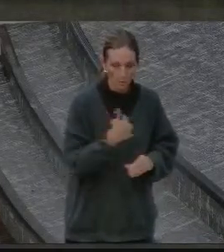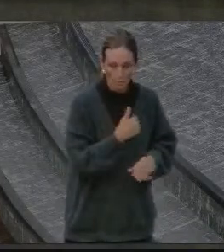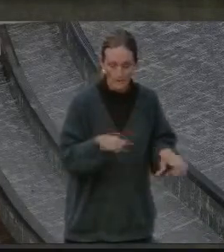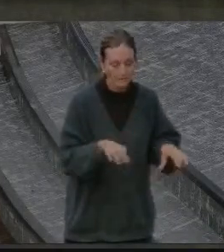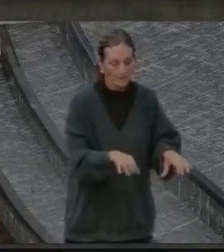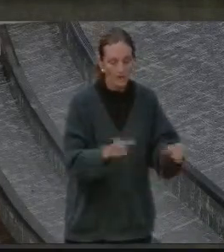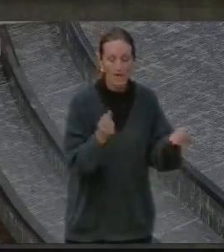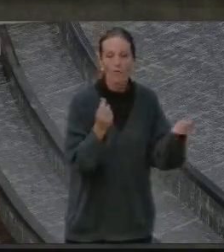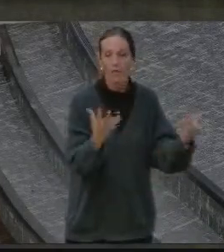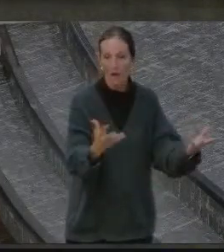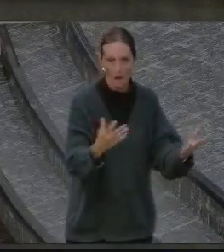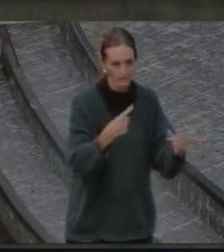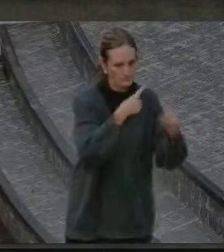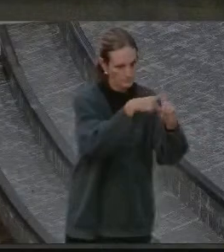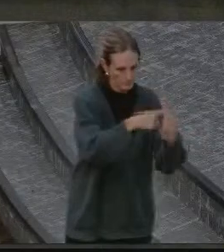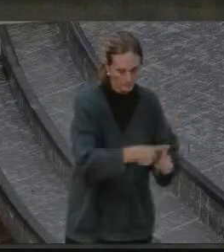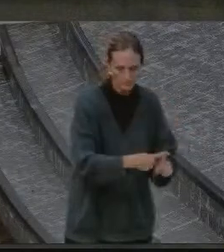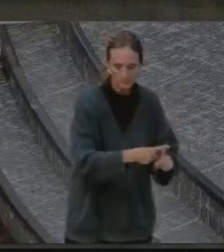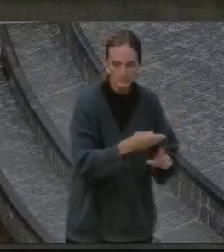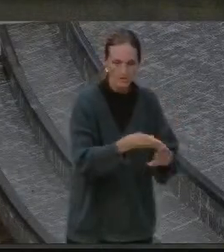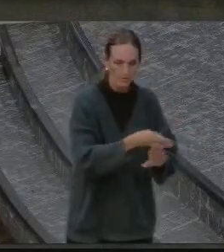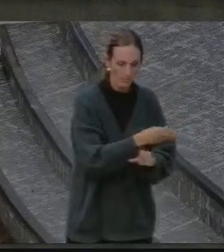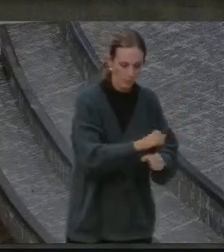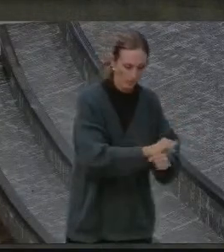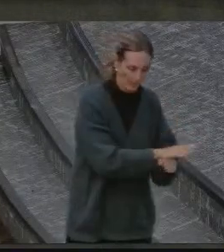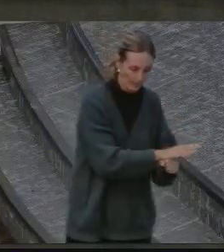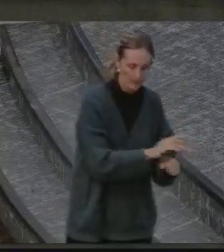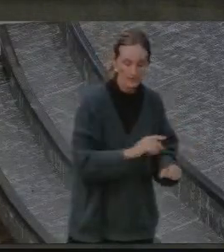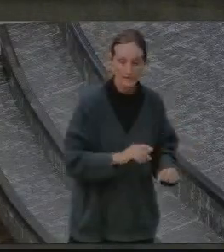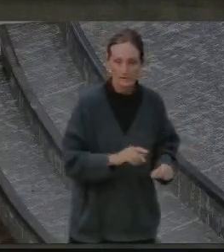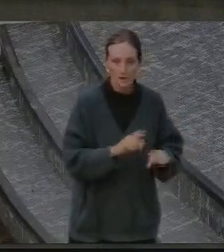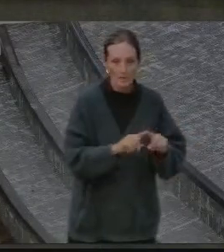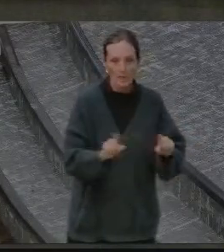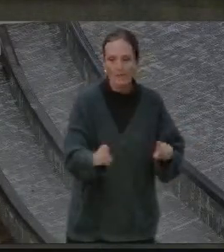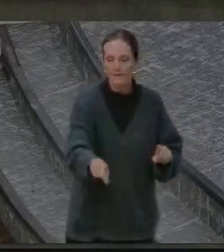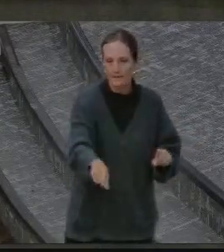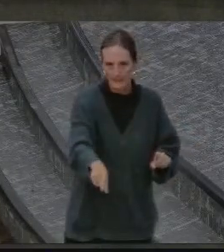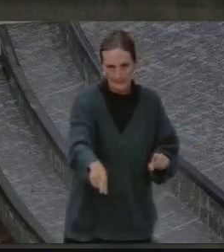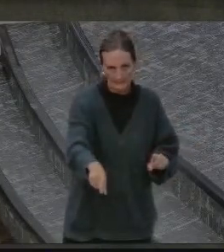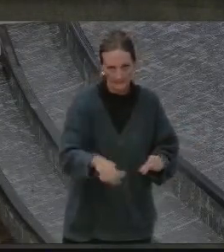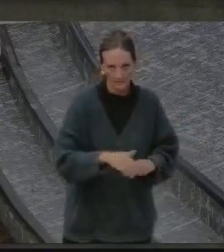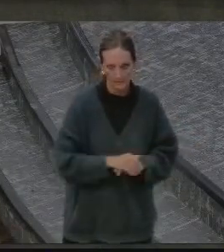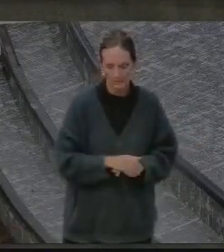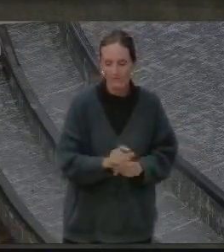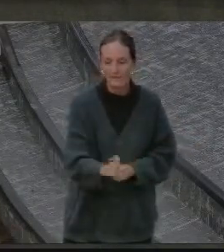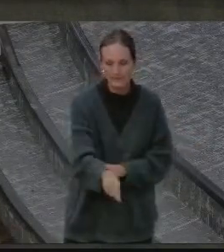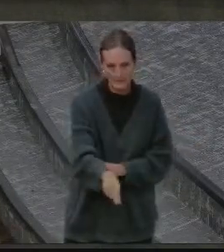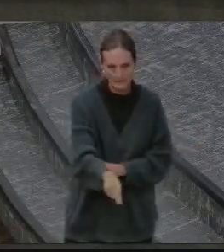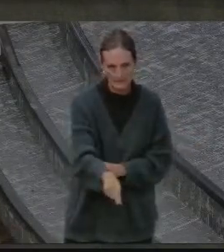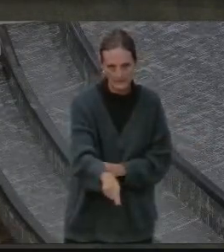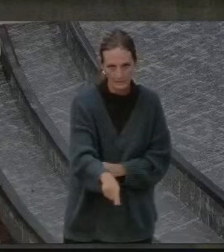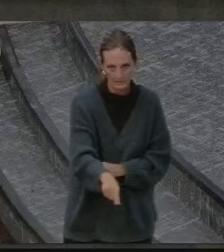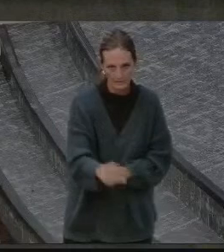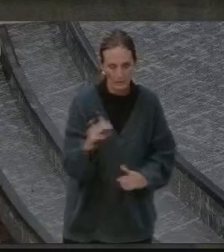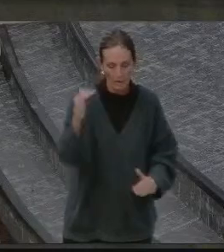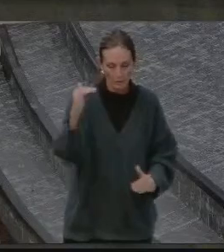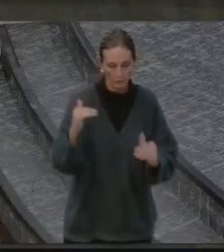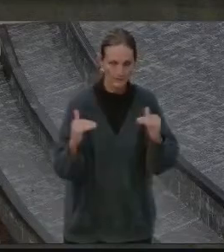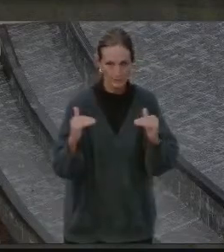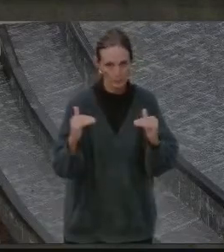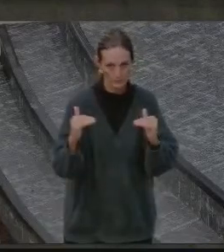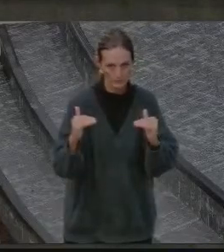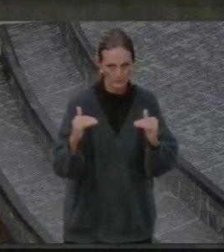taken prior to the pandemic, that the need and urgency to reduce racial inequality